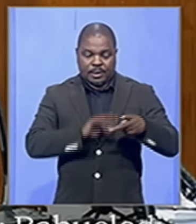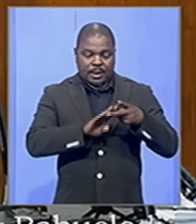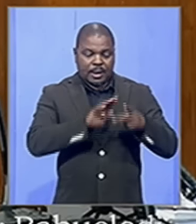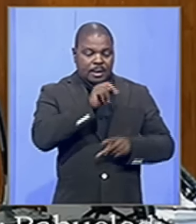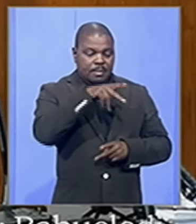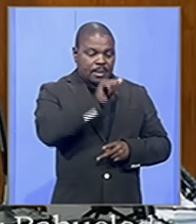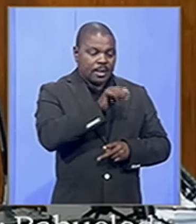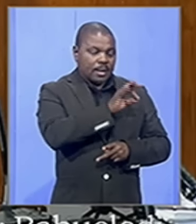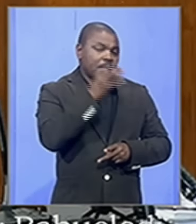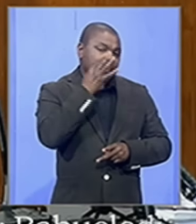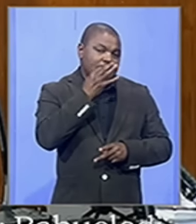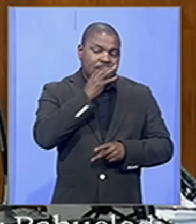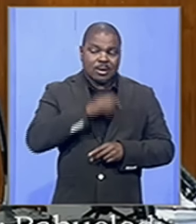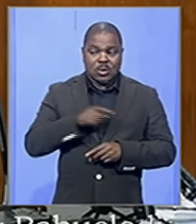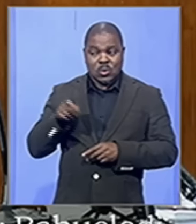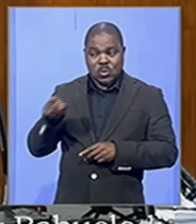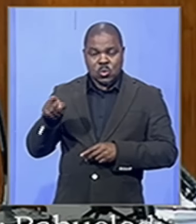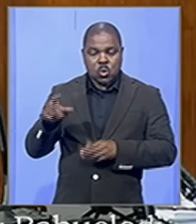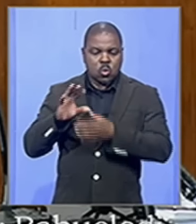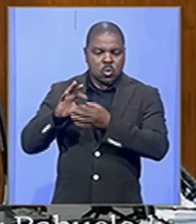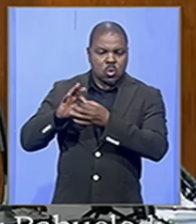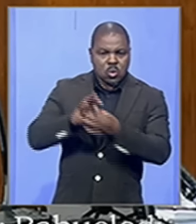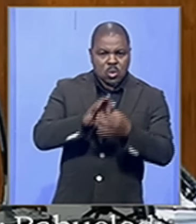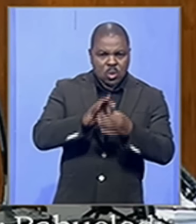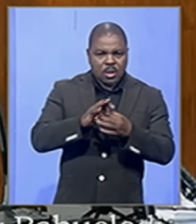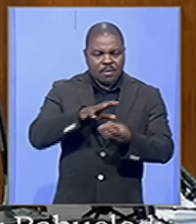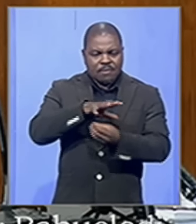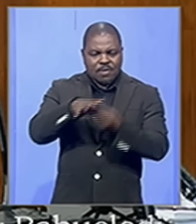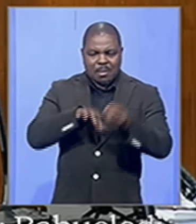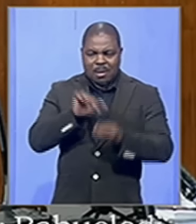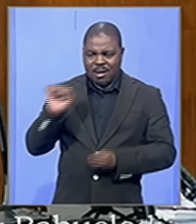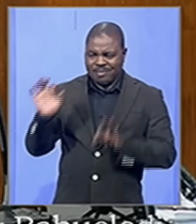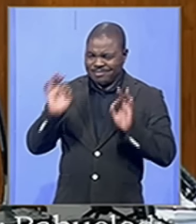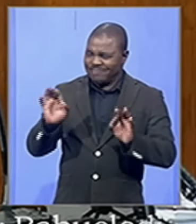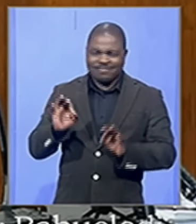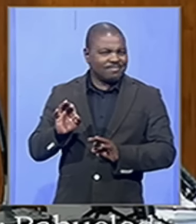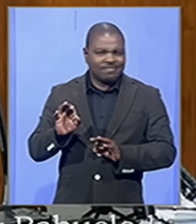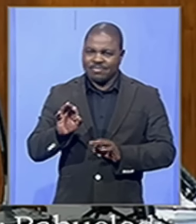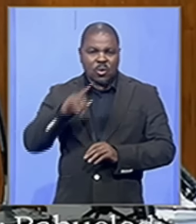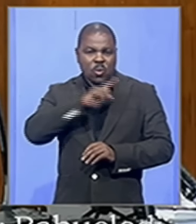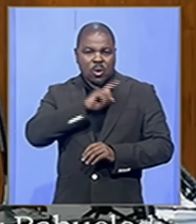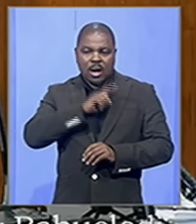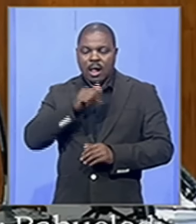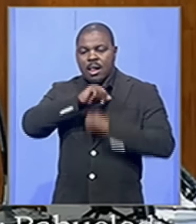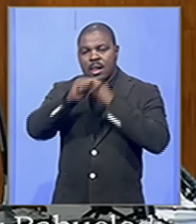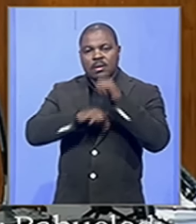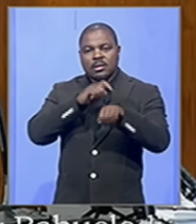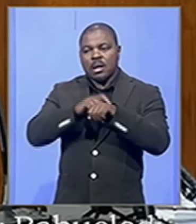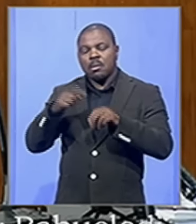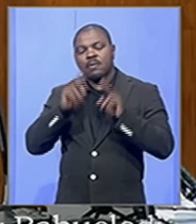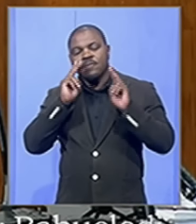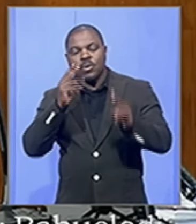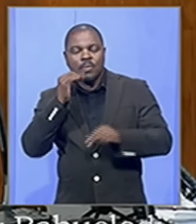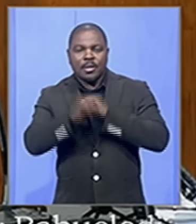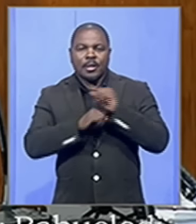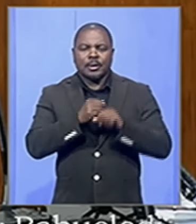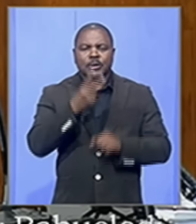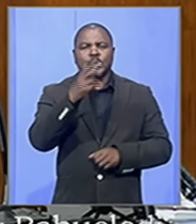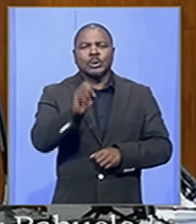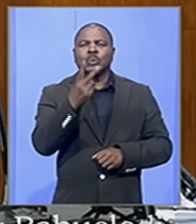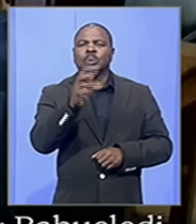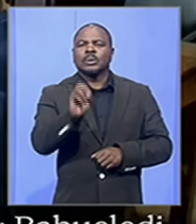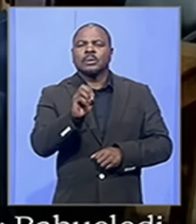gore Tsholota o na le botsalano jo bo siameng le ba lelapa la gagwe ka ntlha ya fa a ba bone la bofelo ka 2020.